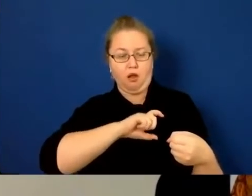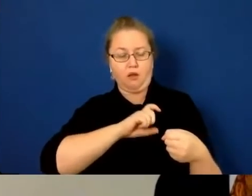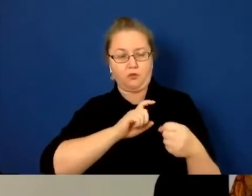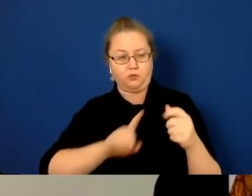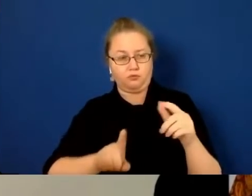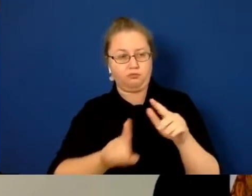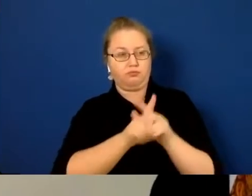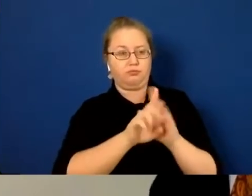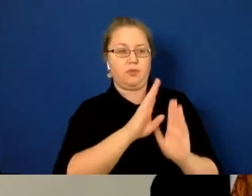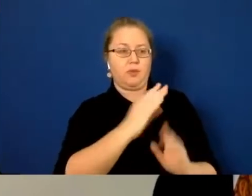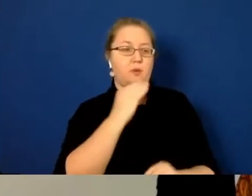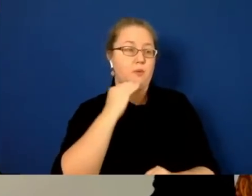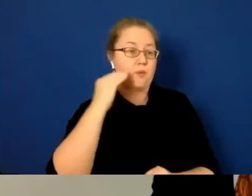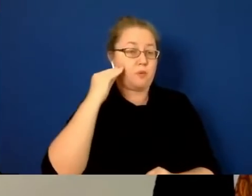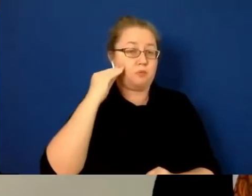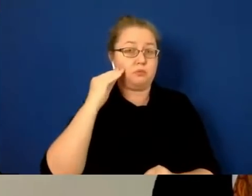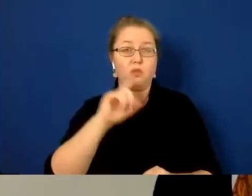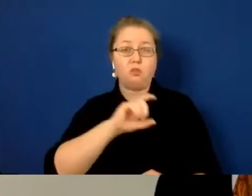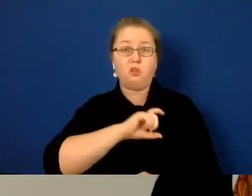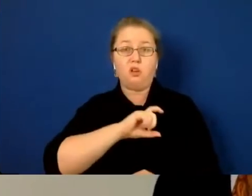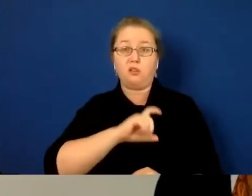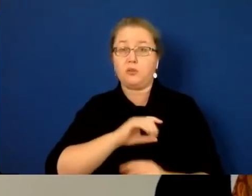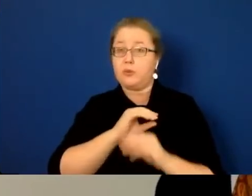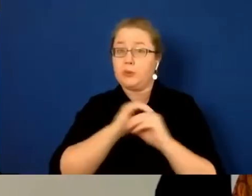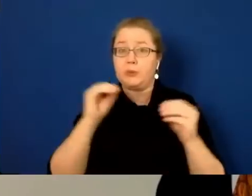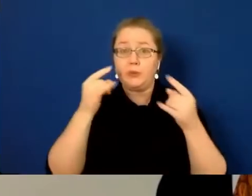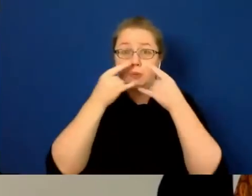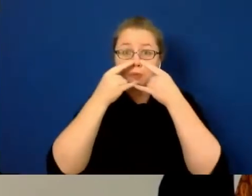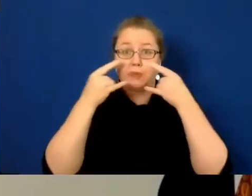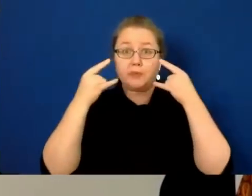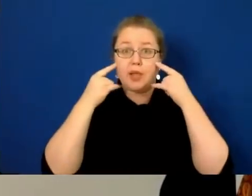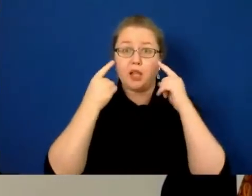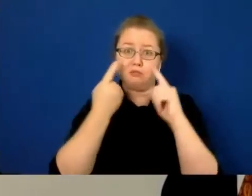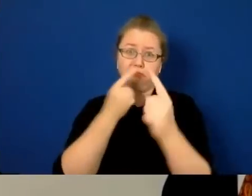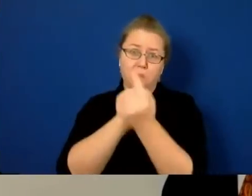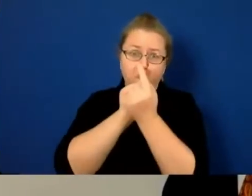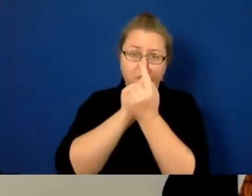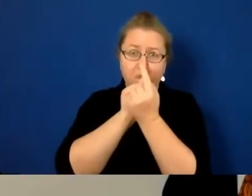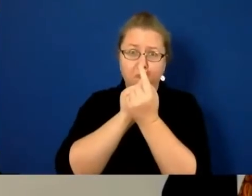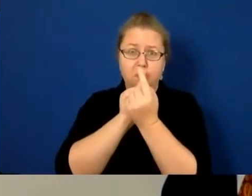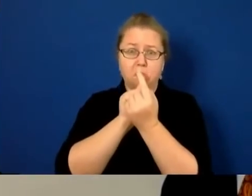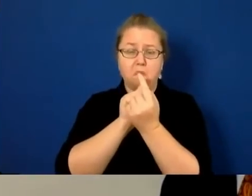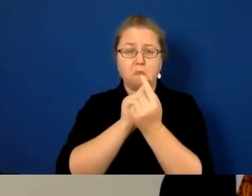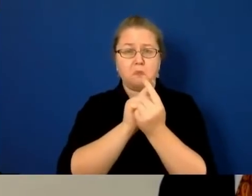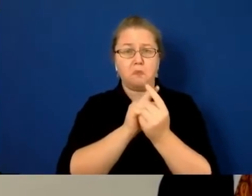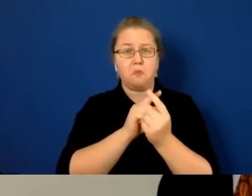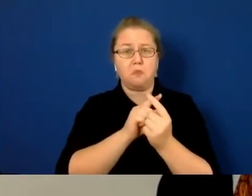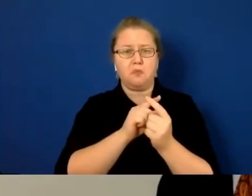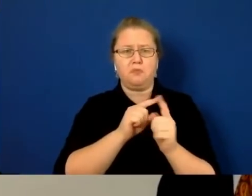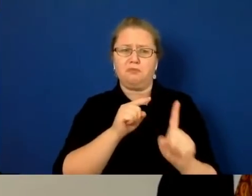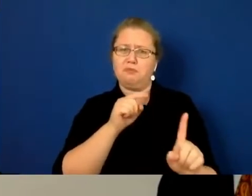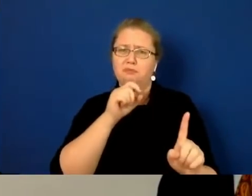or Minister? Okay. Next question is from Mike Hager, Globe and Mail.